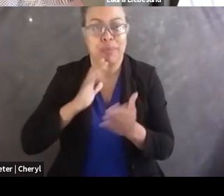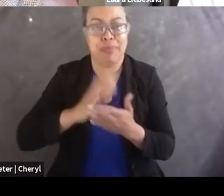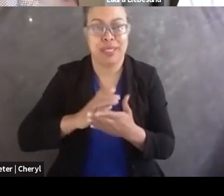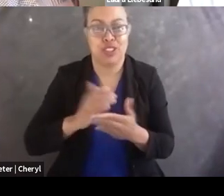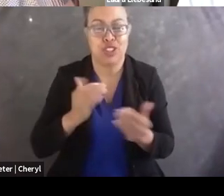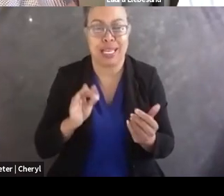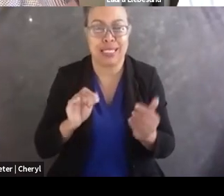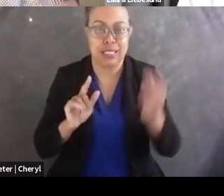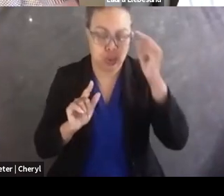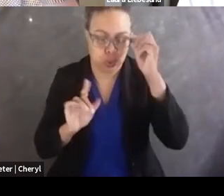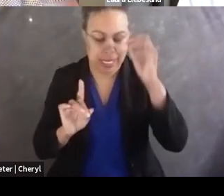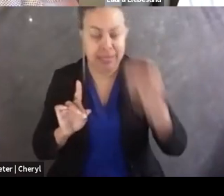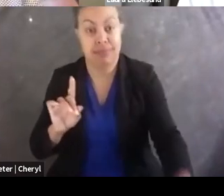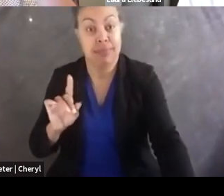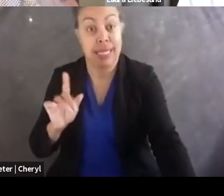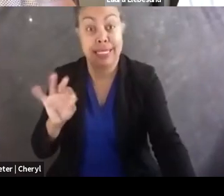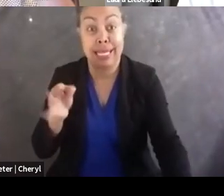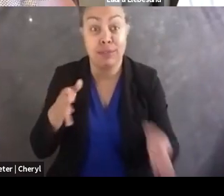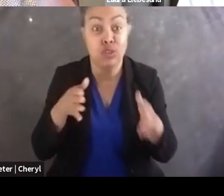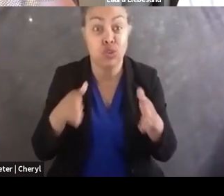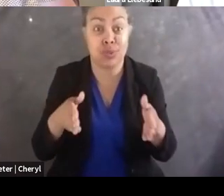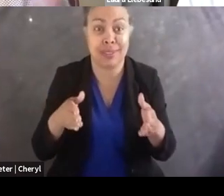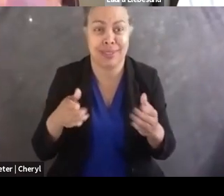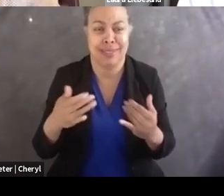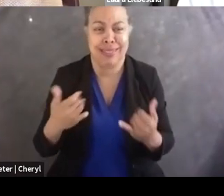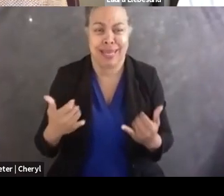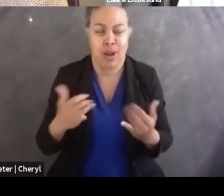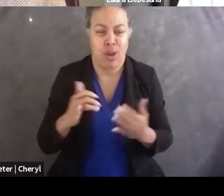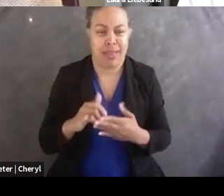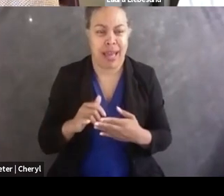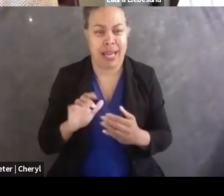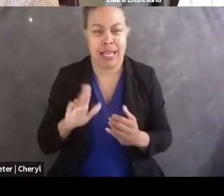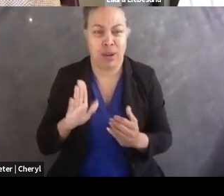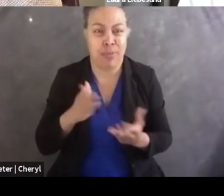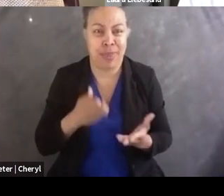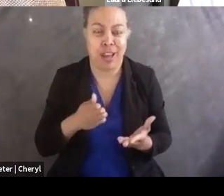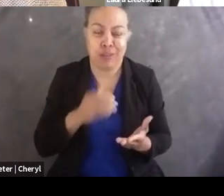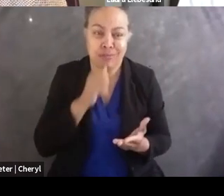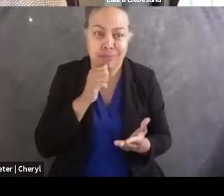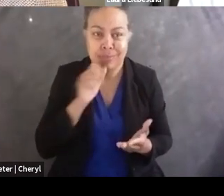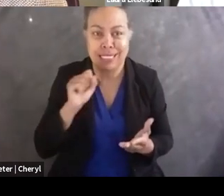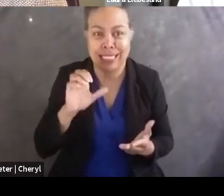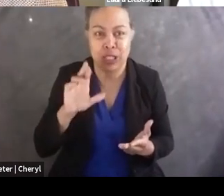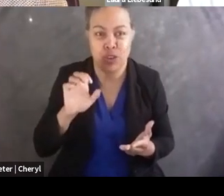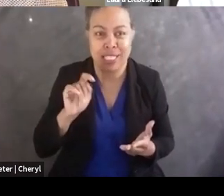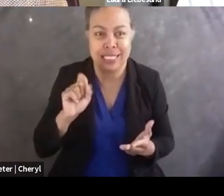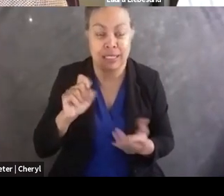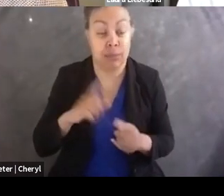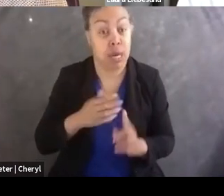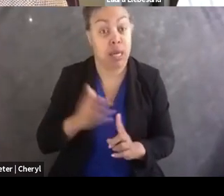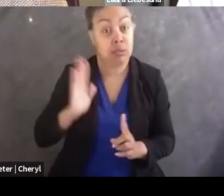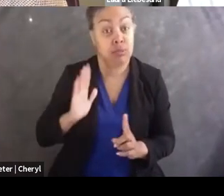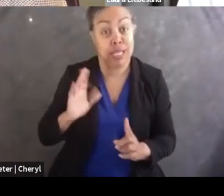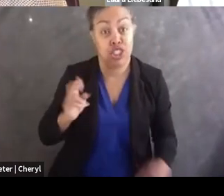1928 9th Street, which modern day nightclub, I guess, was Secrets. But that's where Shea Maurice originally was.